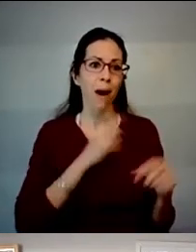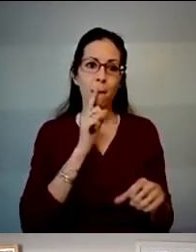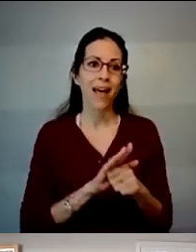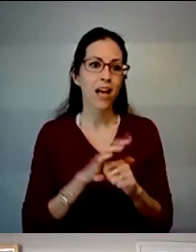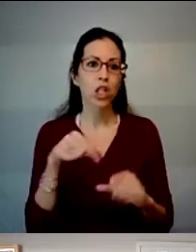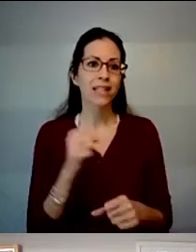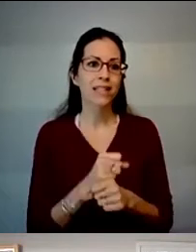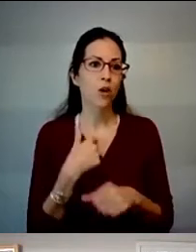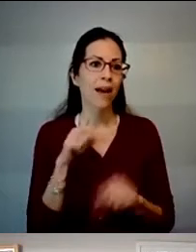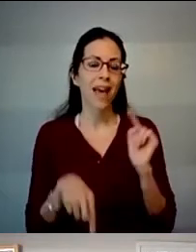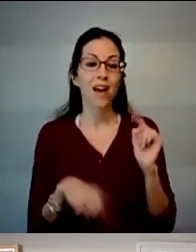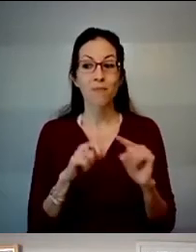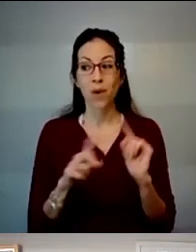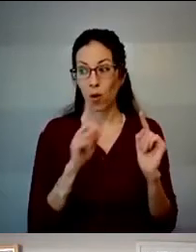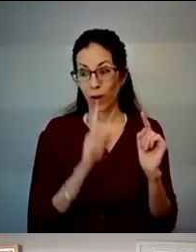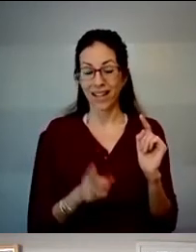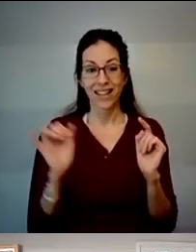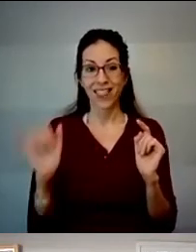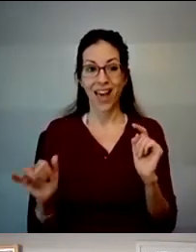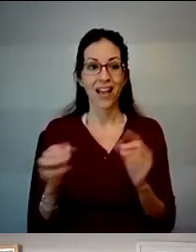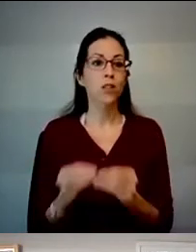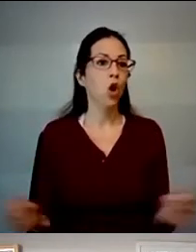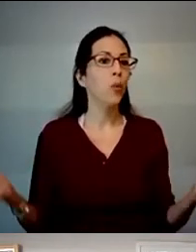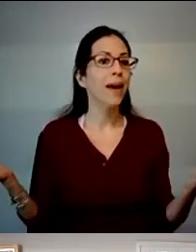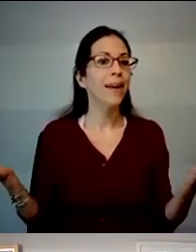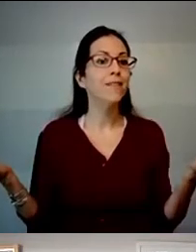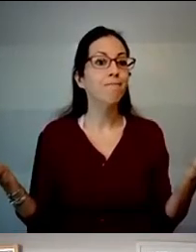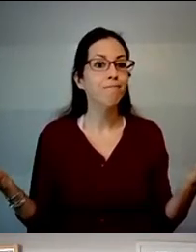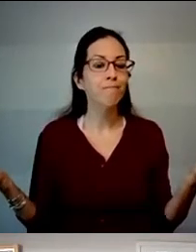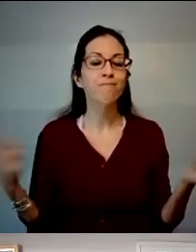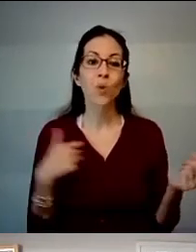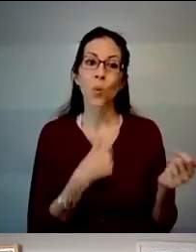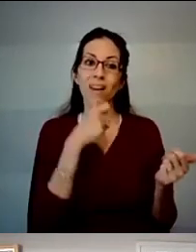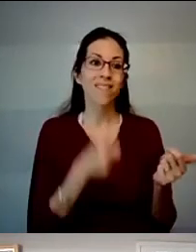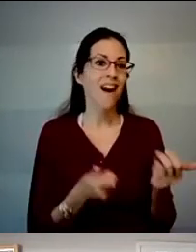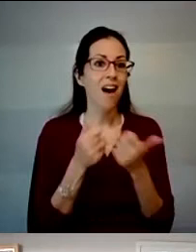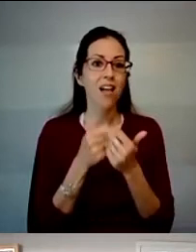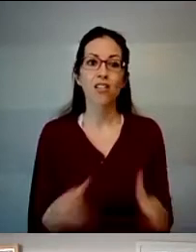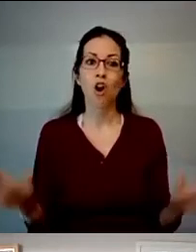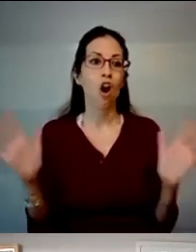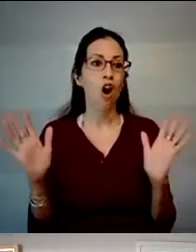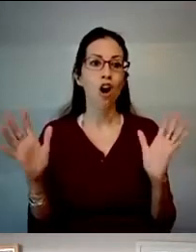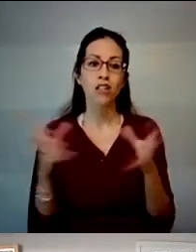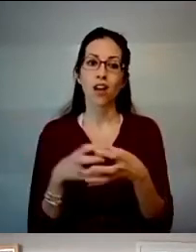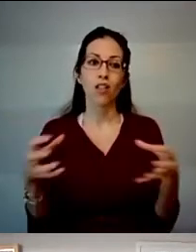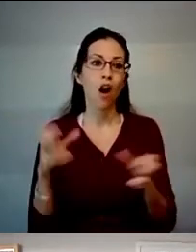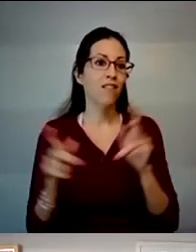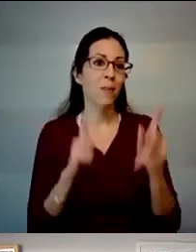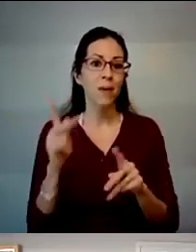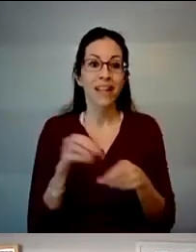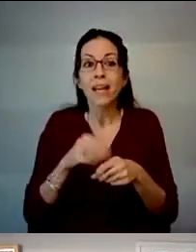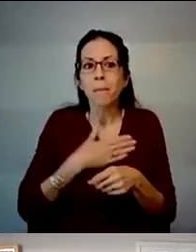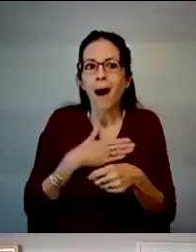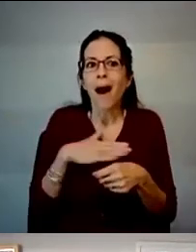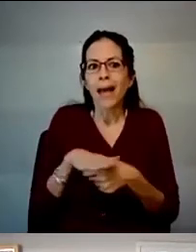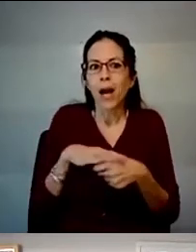But largely that has gone away. And I mean, we have not lost a ton of people. I mean, in my little area, we